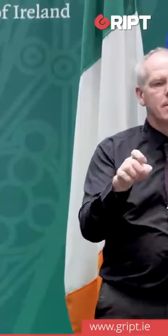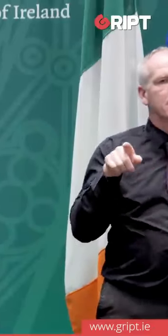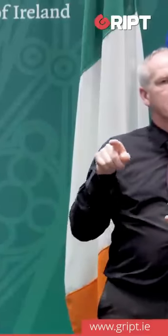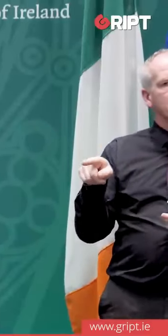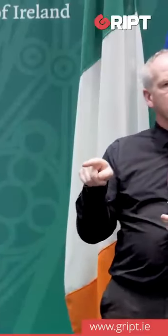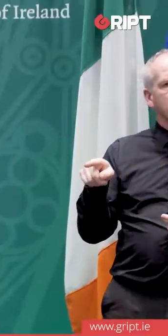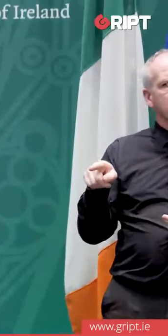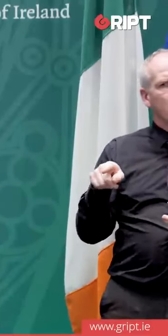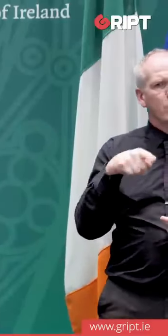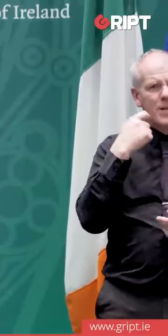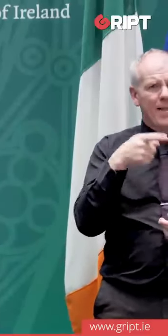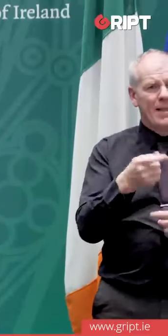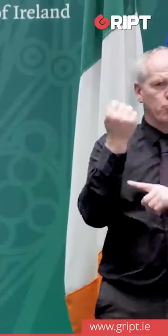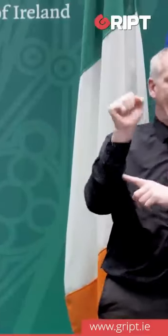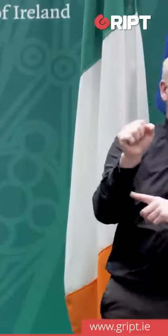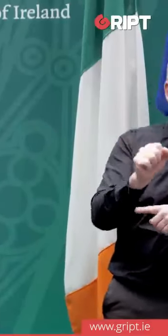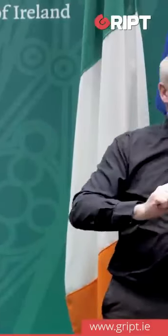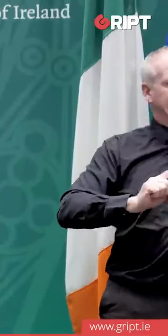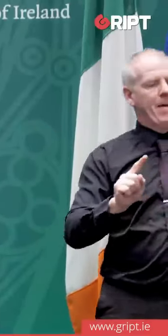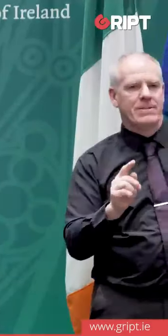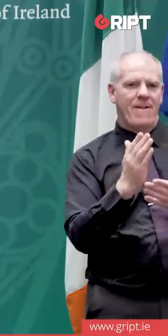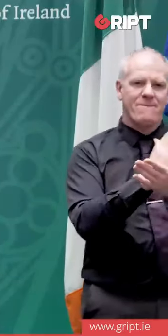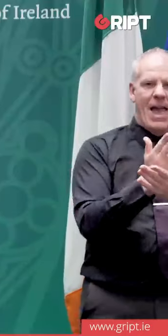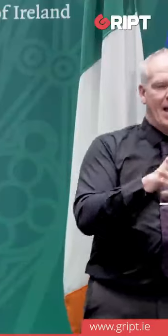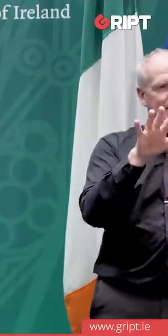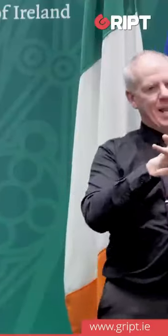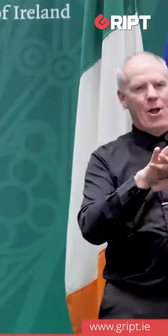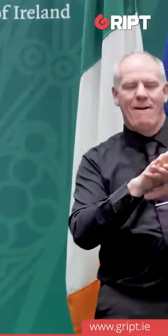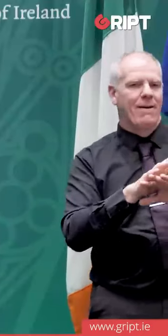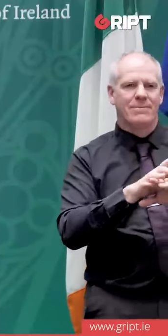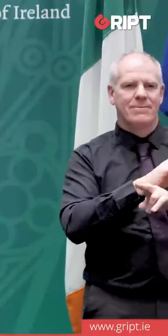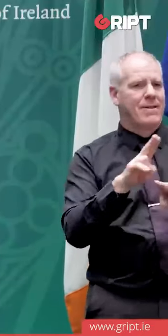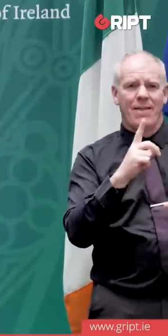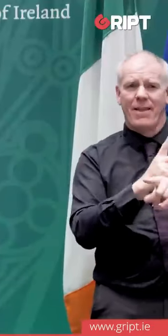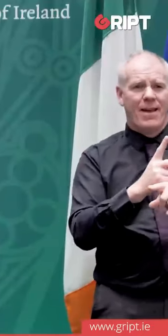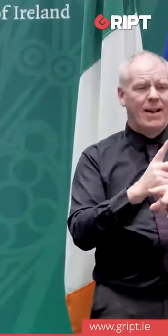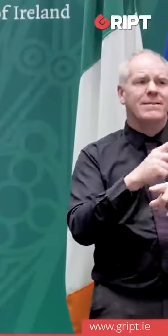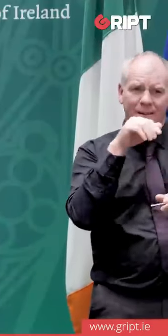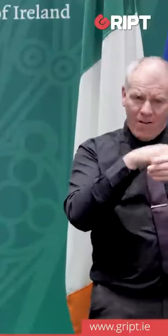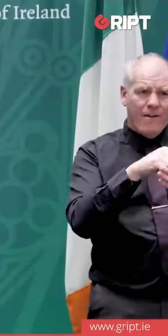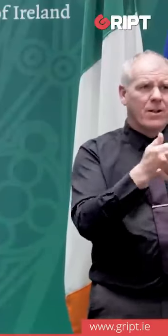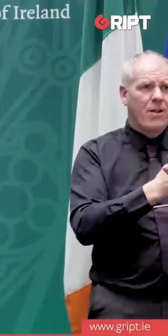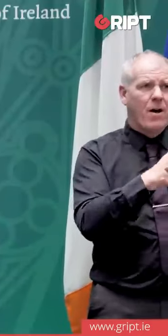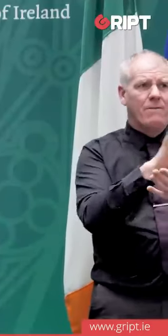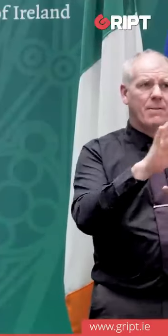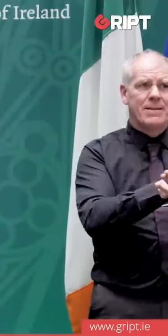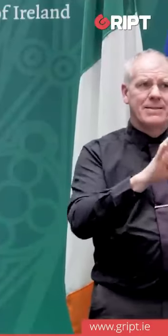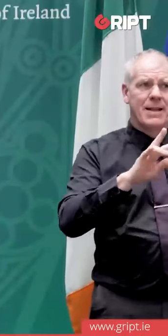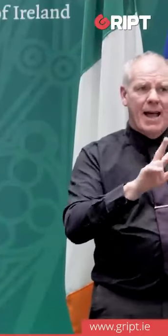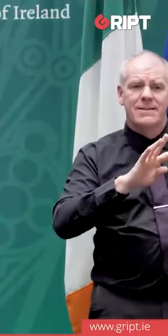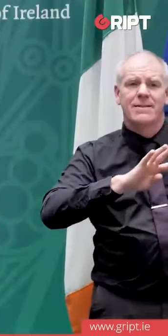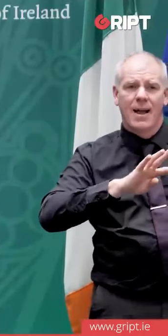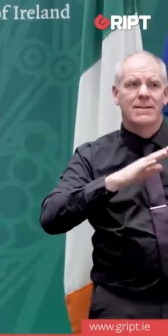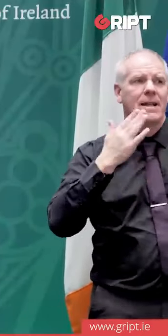This embodies the toxic, sure why should we be any different, mentality that permeates through so much of Irish society. When she says we're the